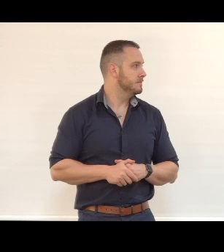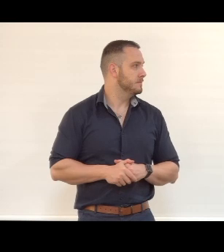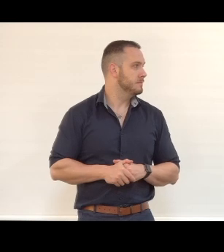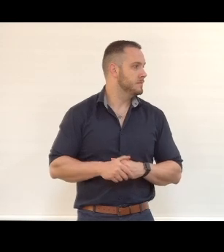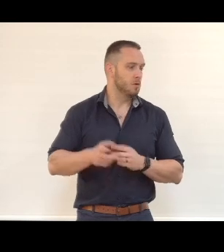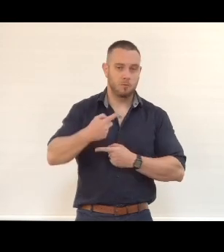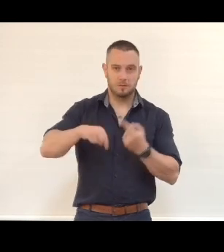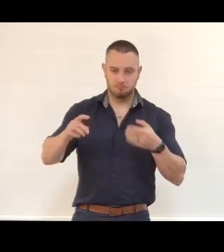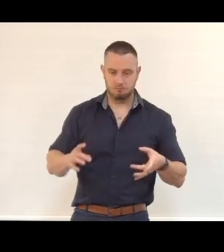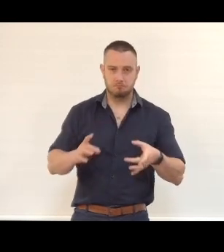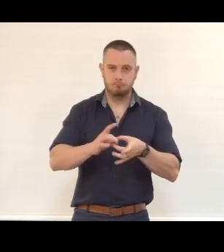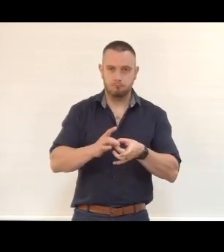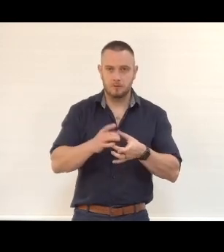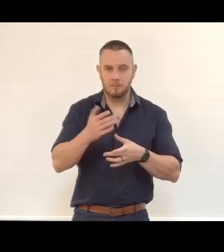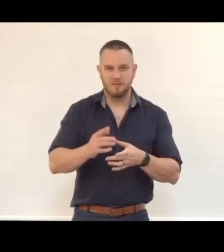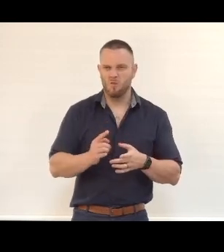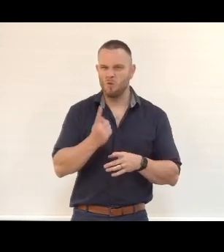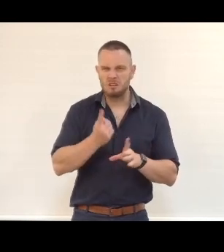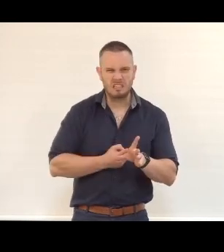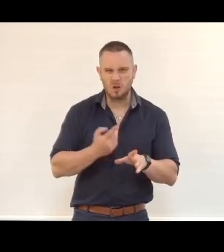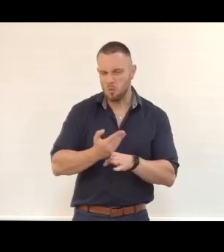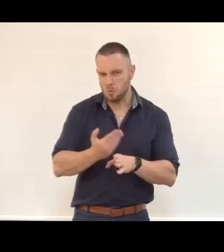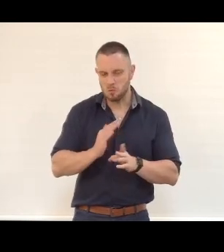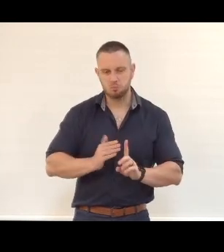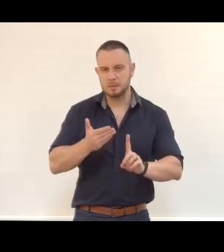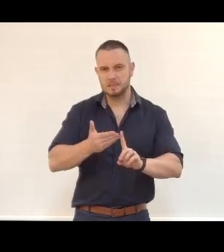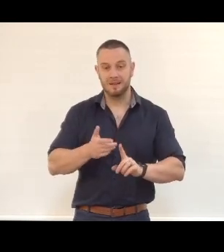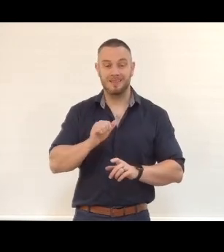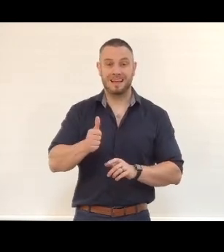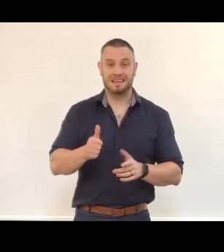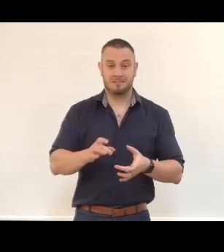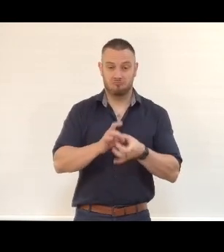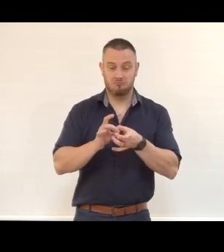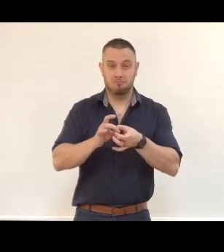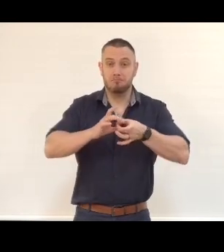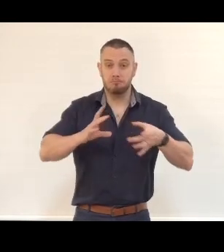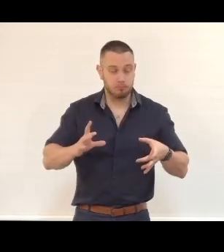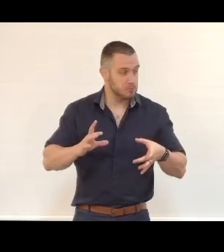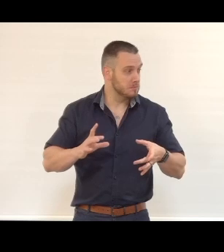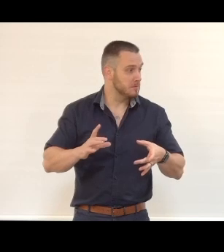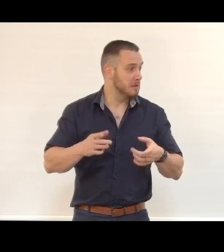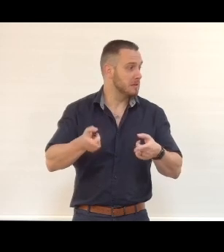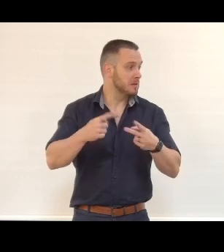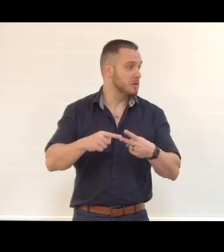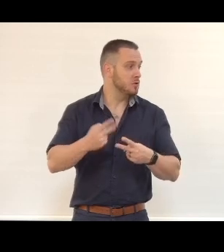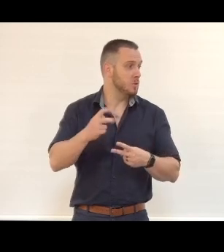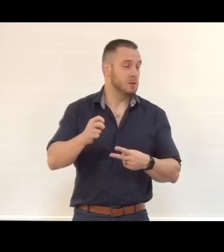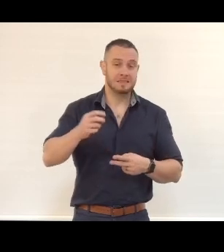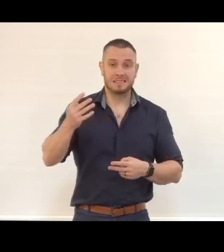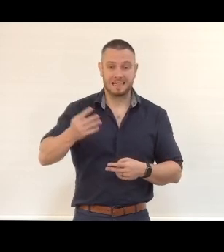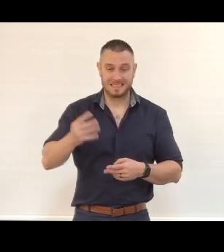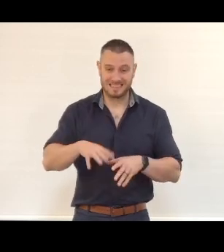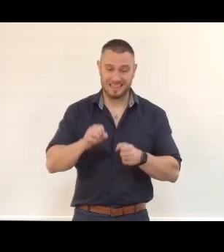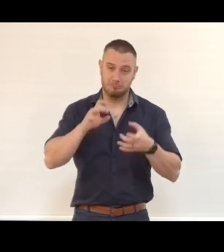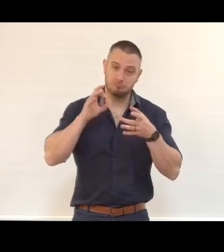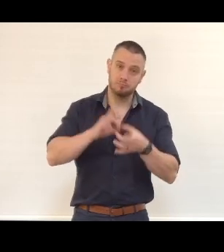missions of several months, even 1 year. So then the collaboration stopped, and in 2019 they started collaborating with the International Moon-Based